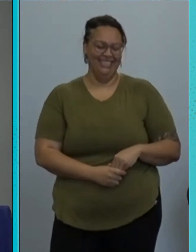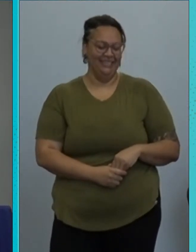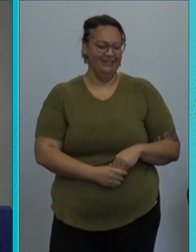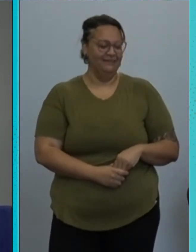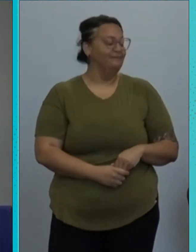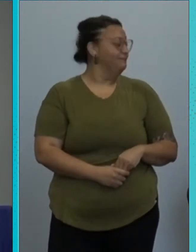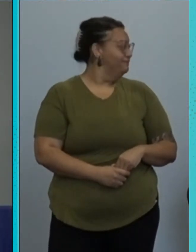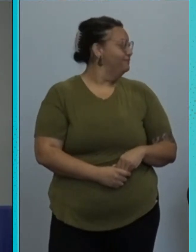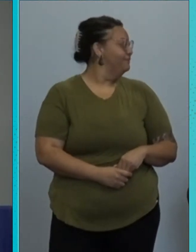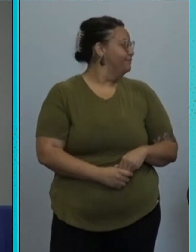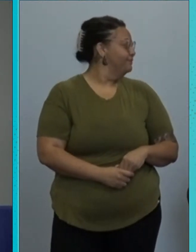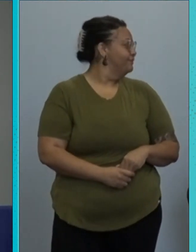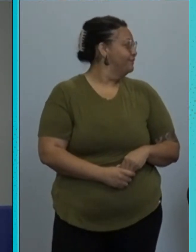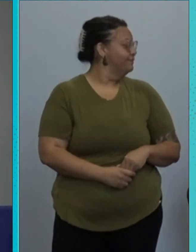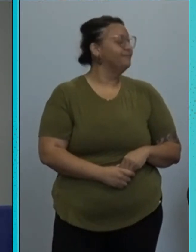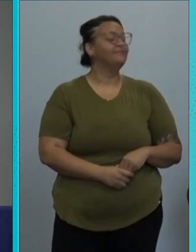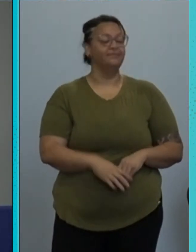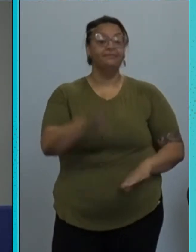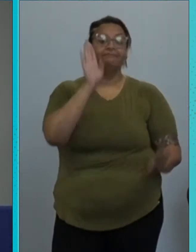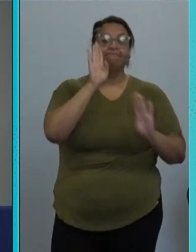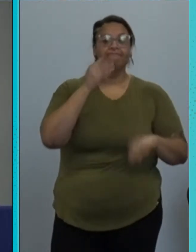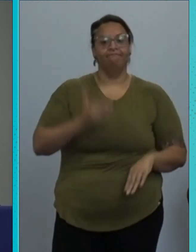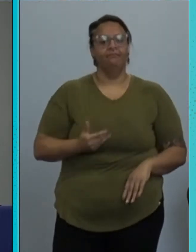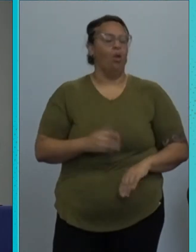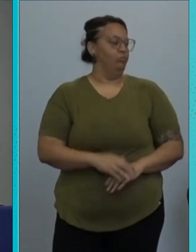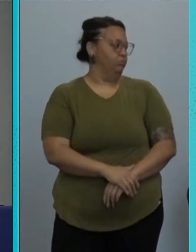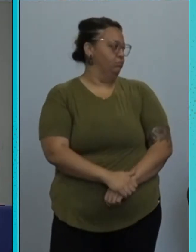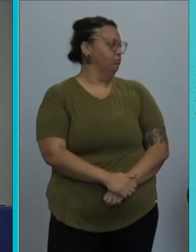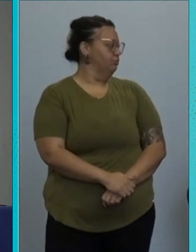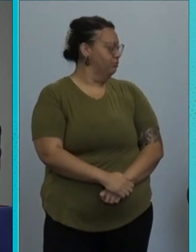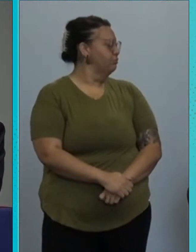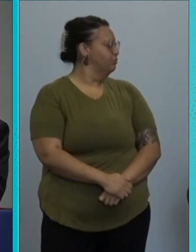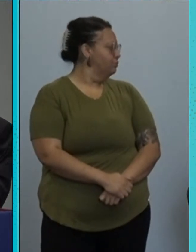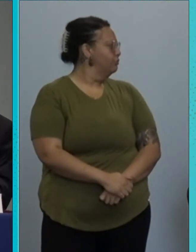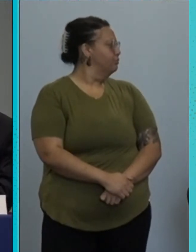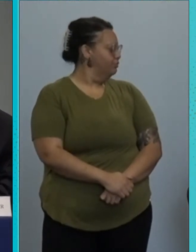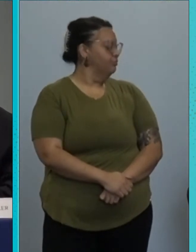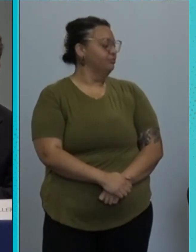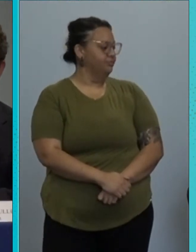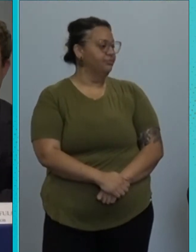Hello, I'm Keith Adams, head coach for the football team.